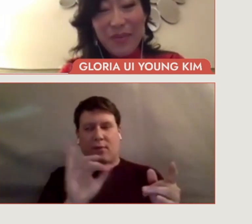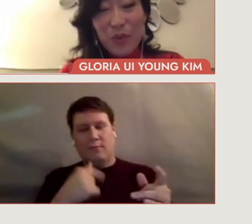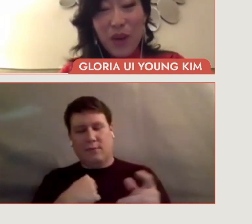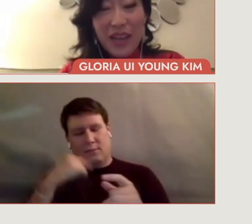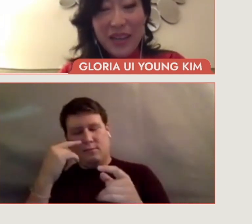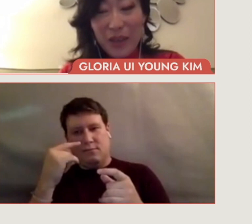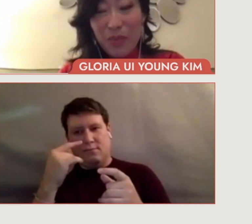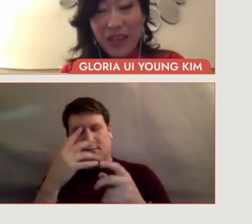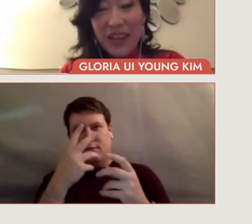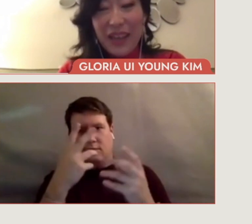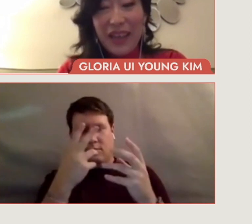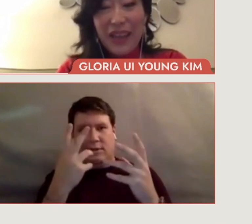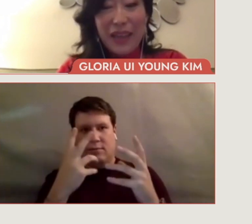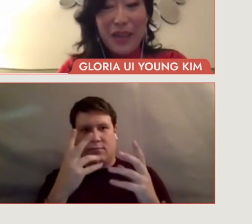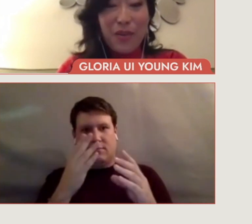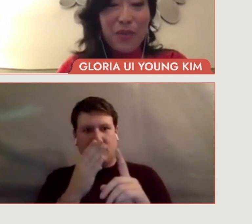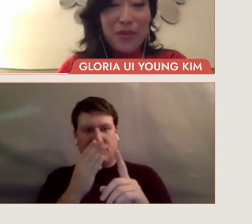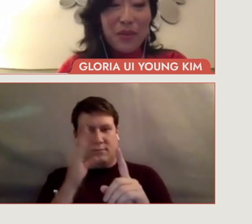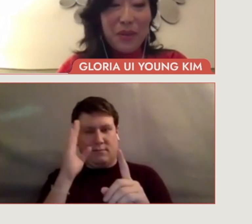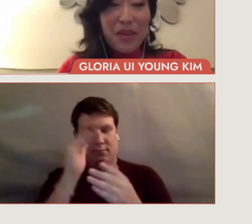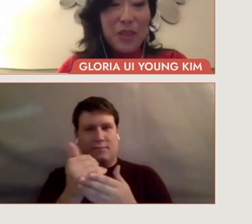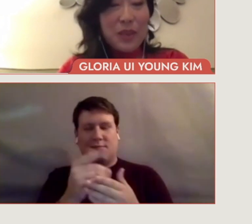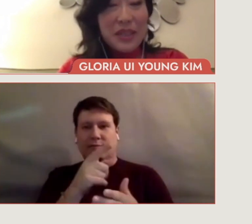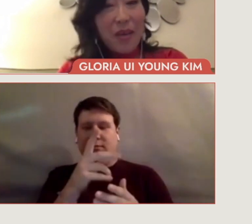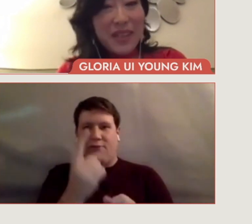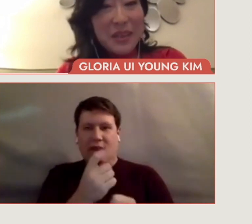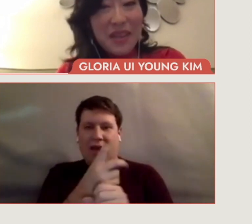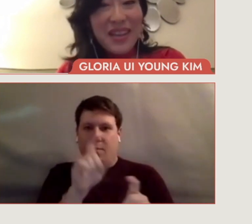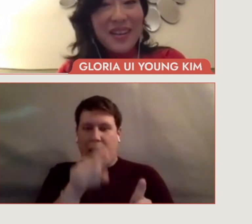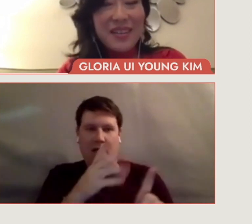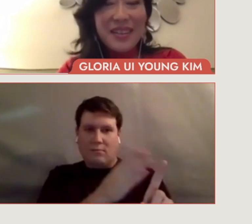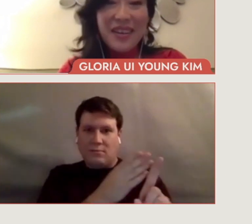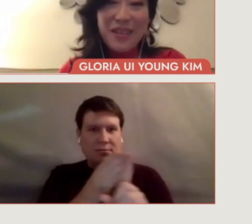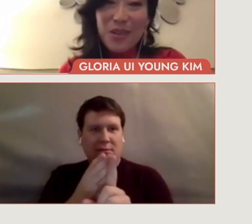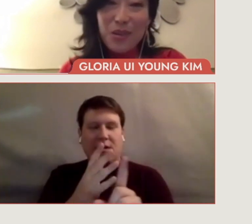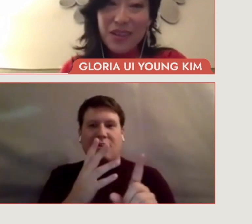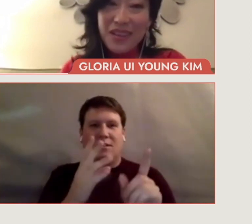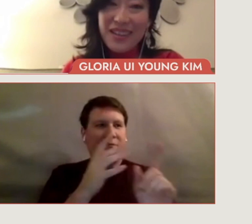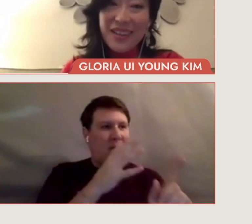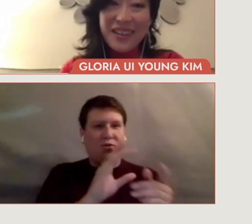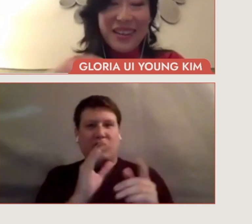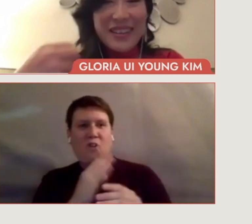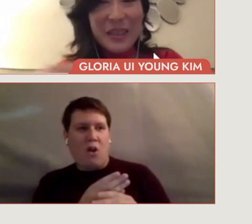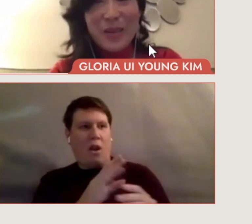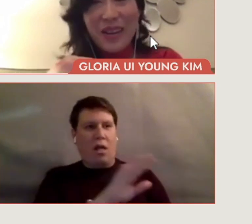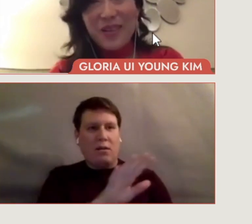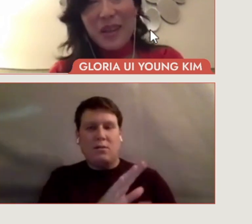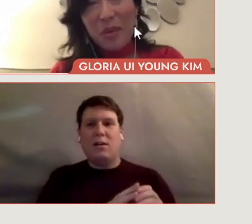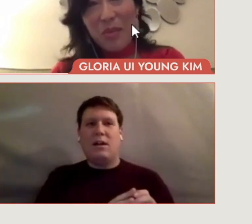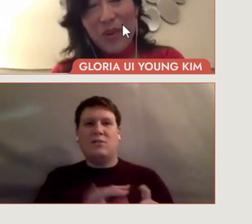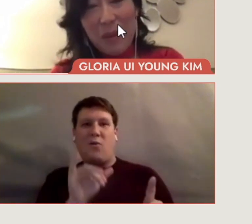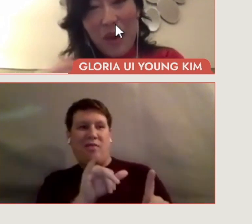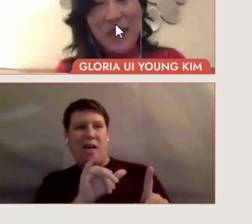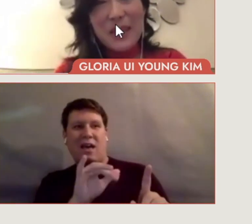I was writing it, but you know, it just wasn't coming to me. And the other story, these two characters,